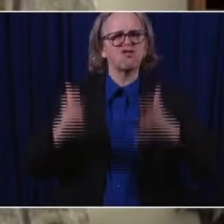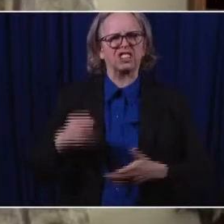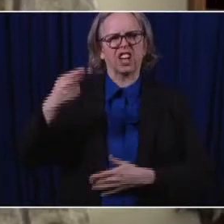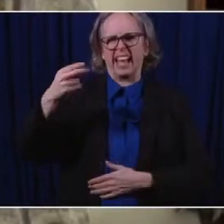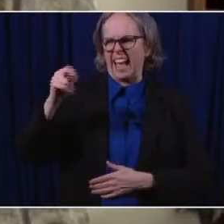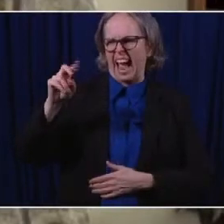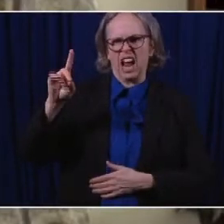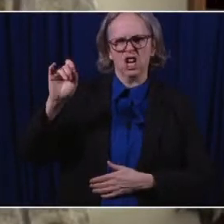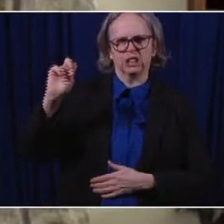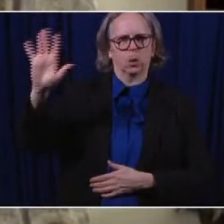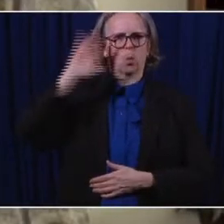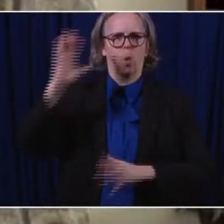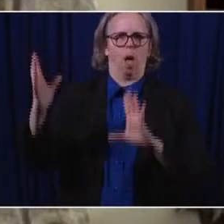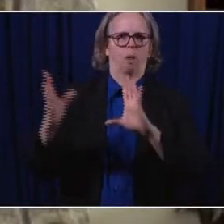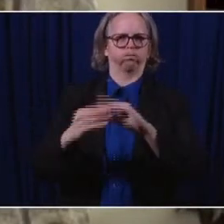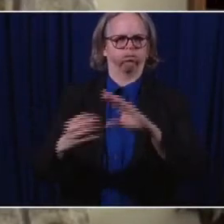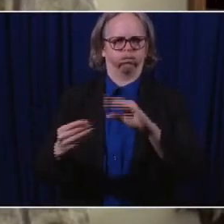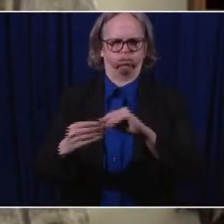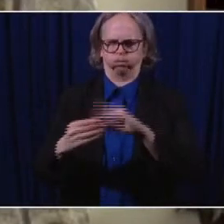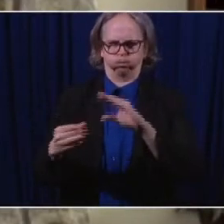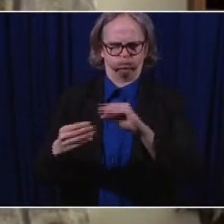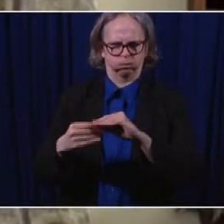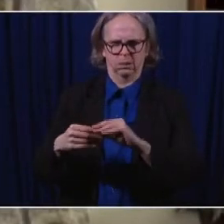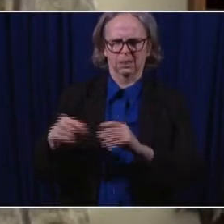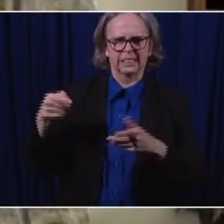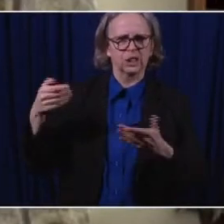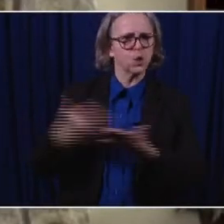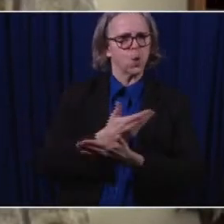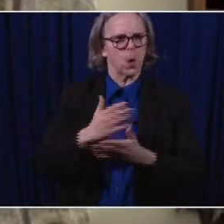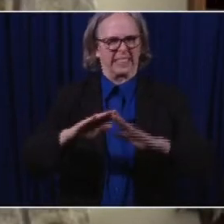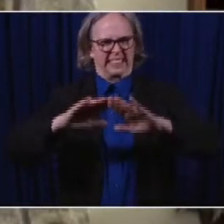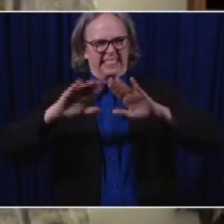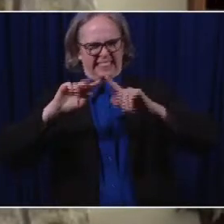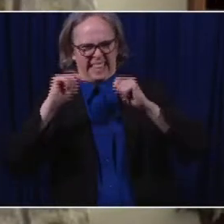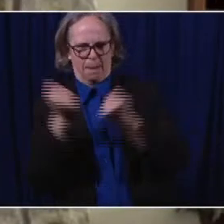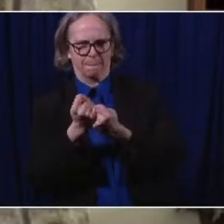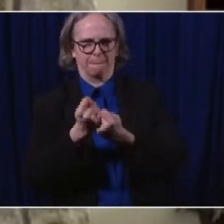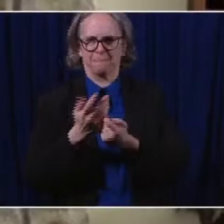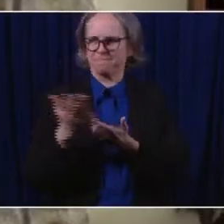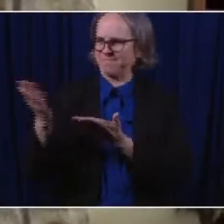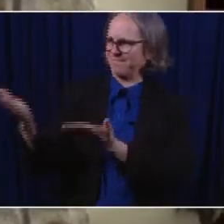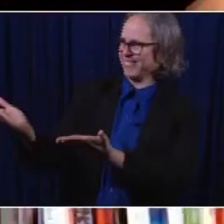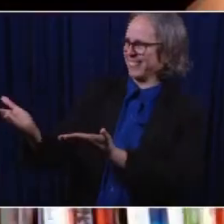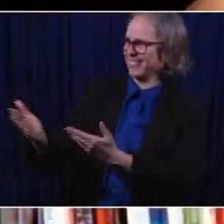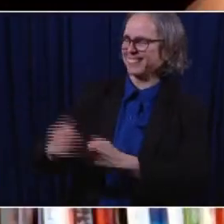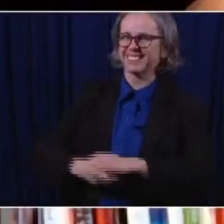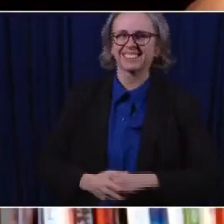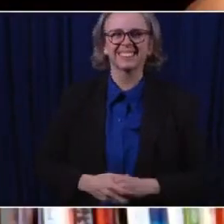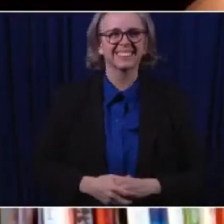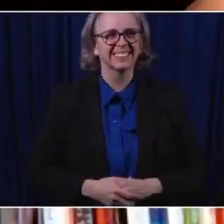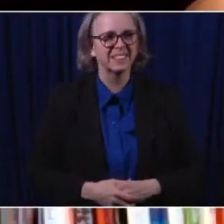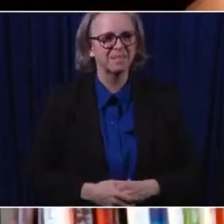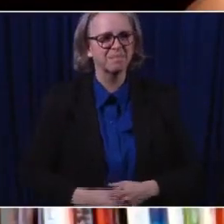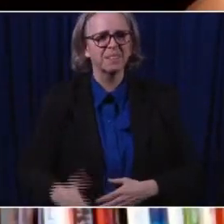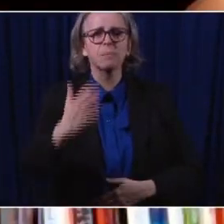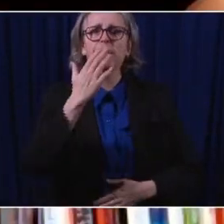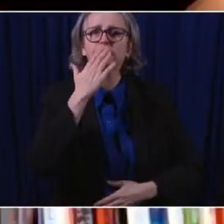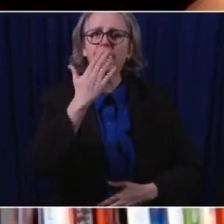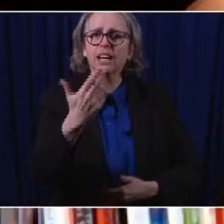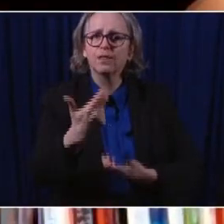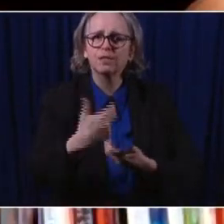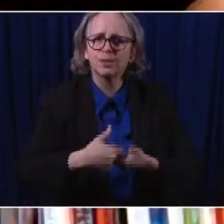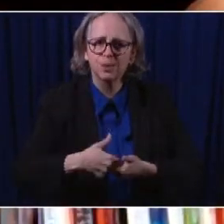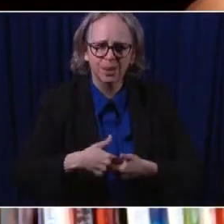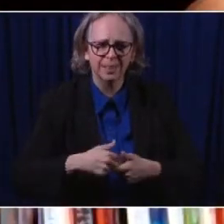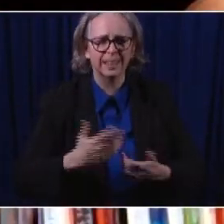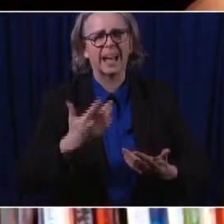this new team and improvements for Ohioans. Director, thank you very much for joining us, and we're happy to